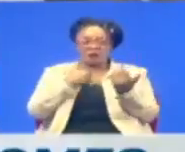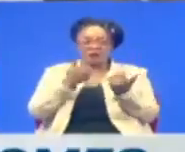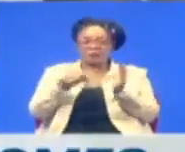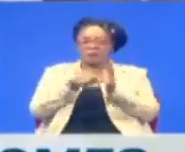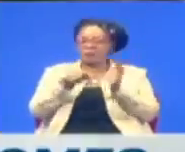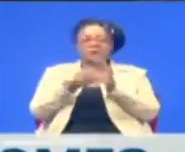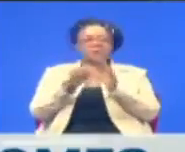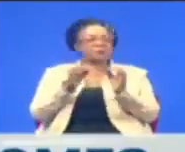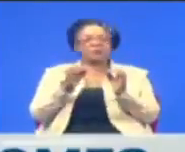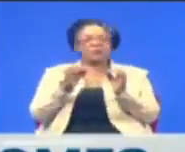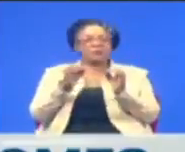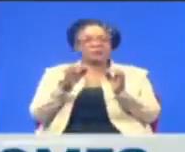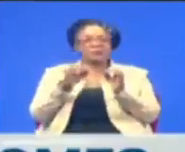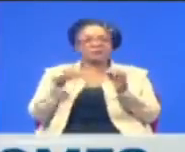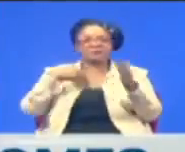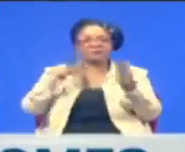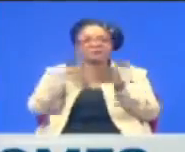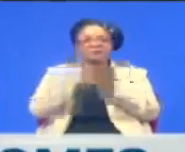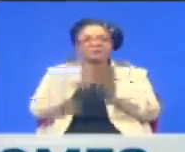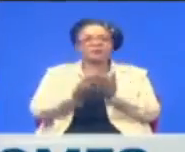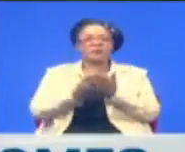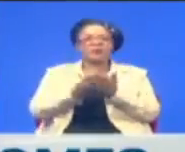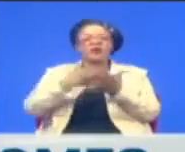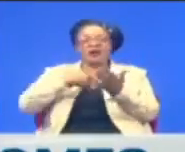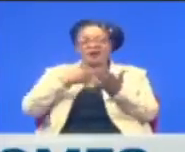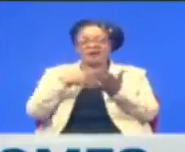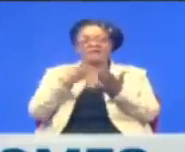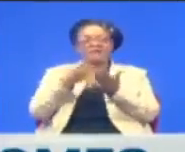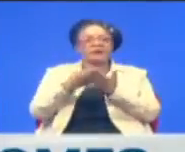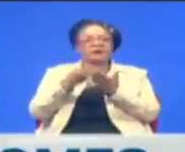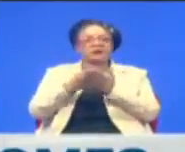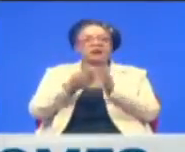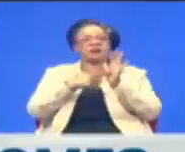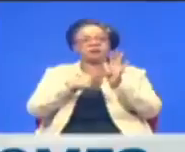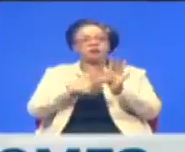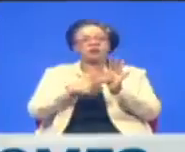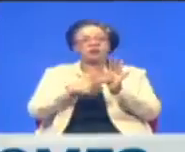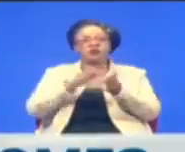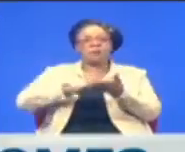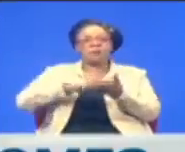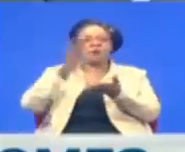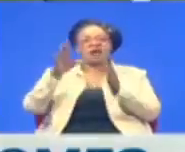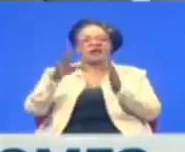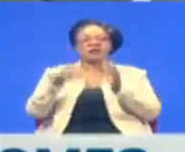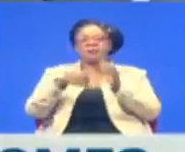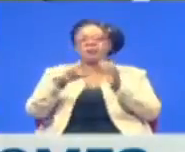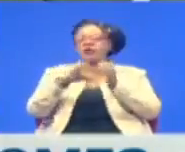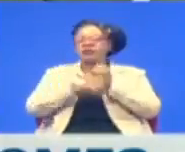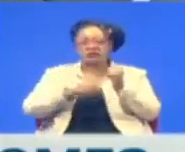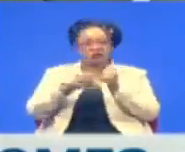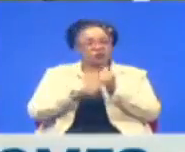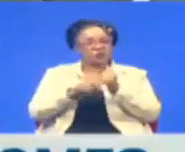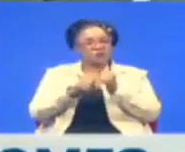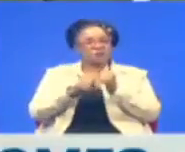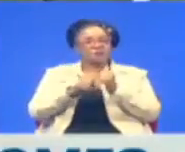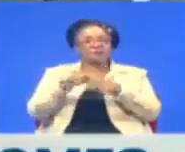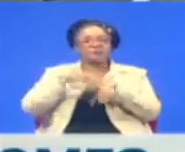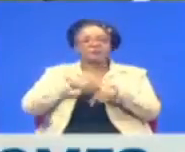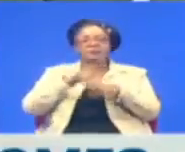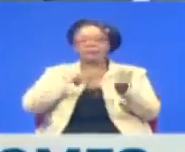with police and still get by, thereby exposing them to more exploitation.